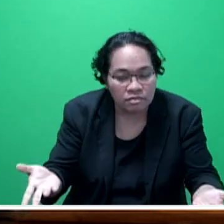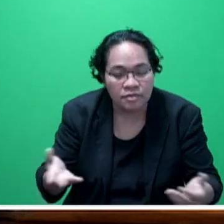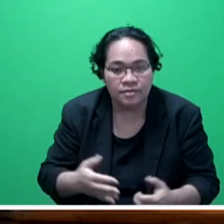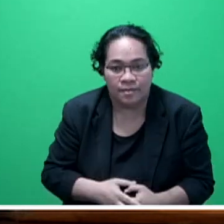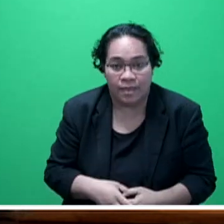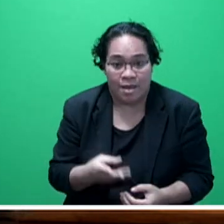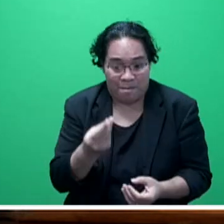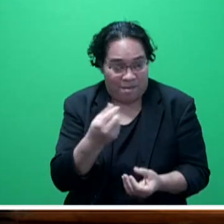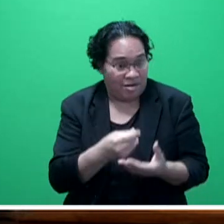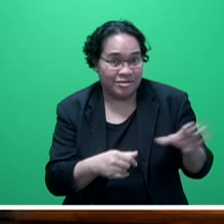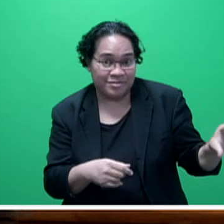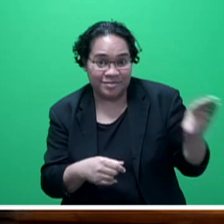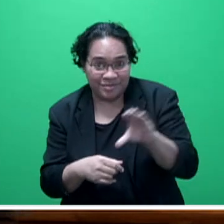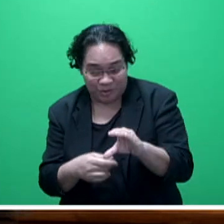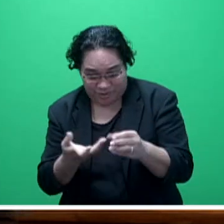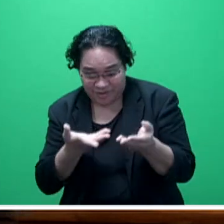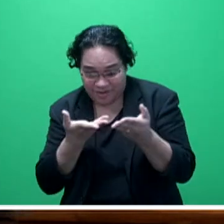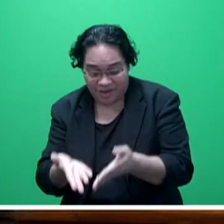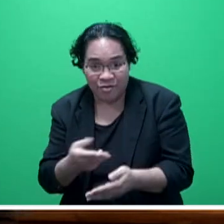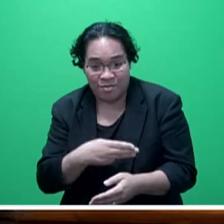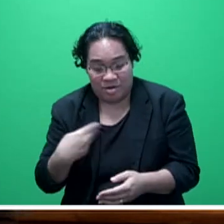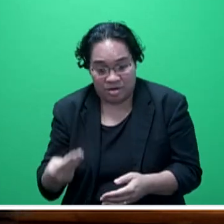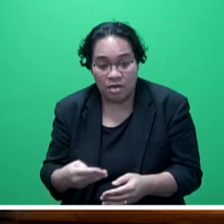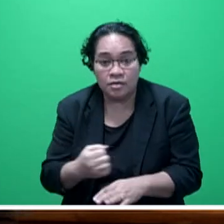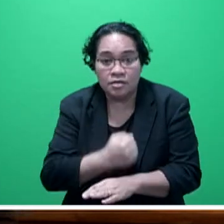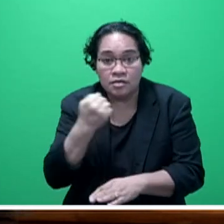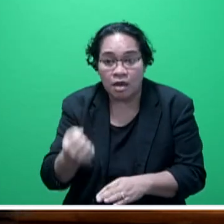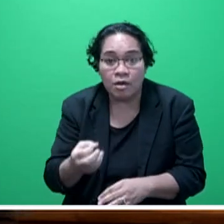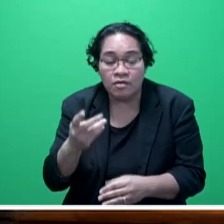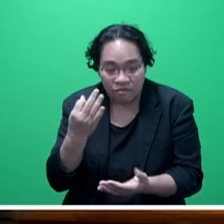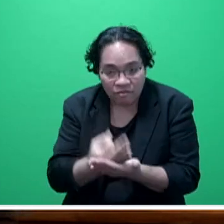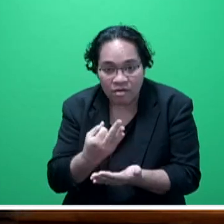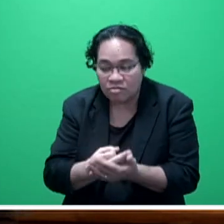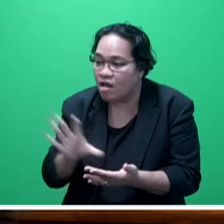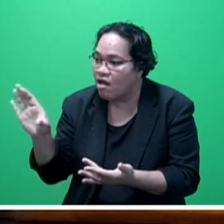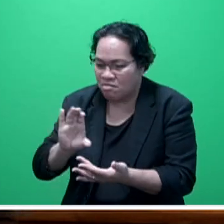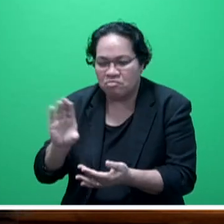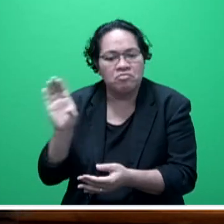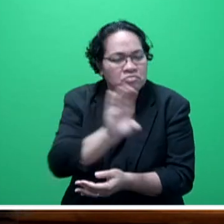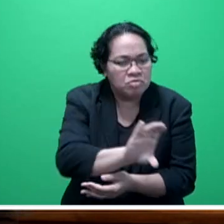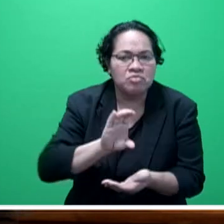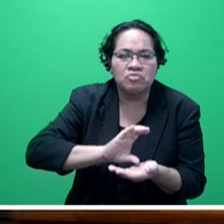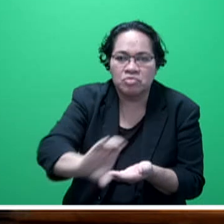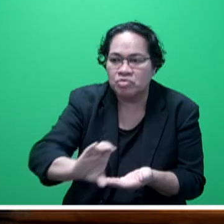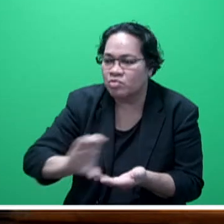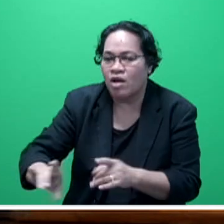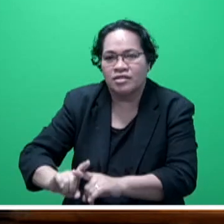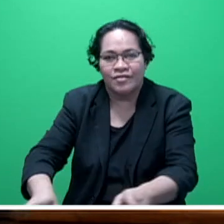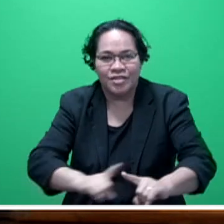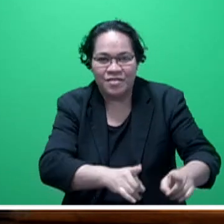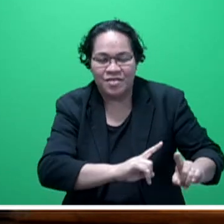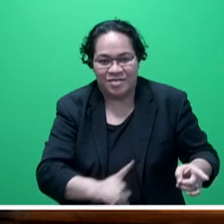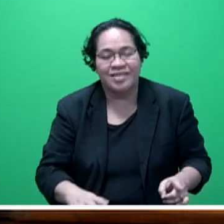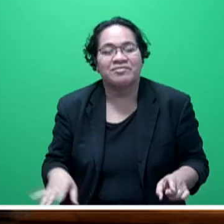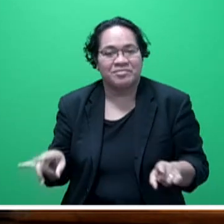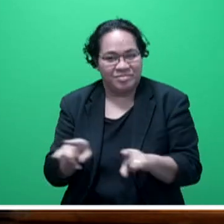to the ministry, Mr. Speaker, sir, government has allocated funds in other ministries across the sectors in the